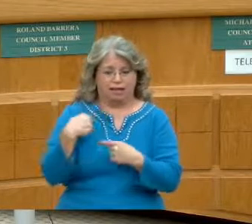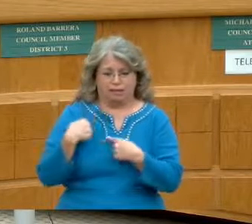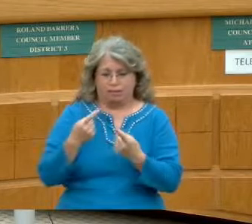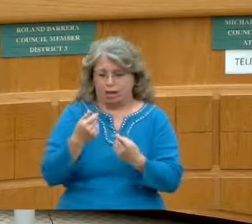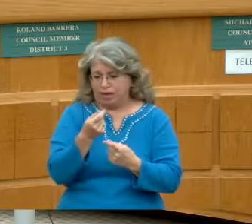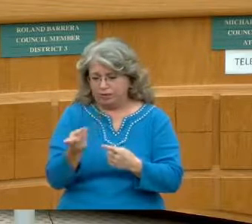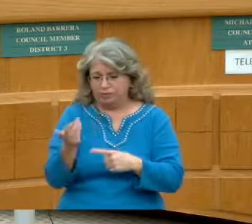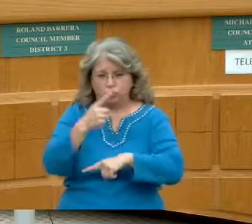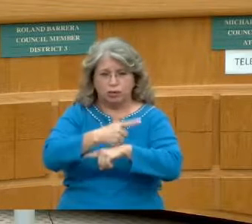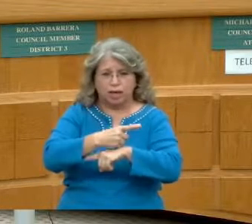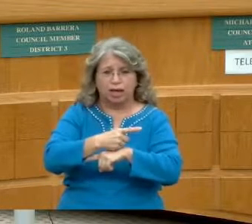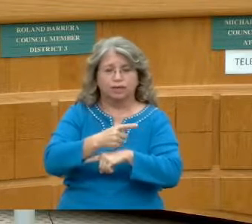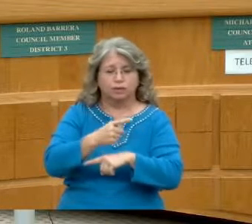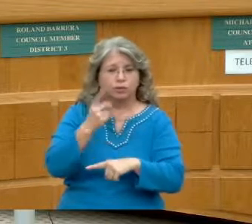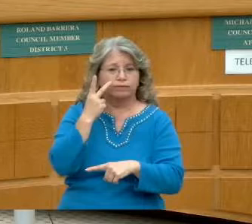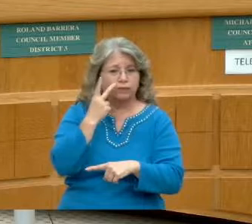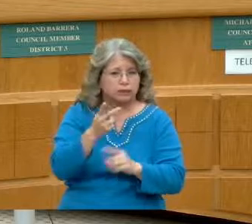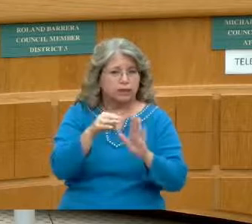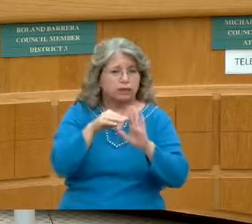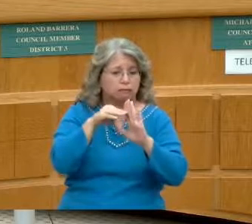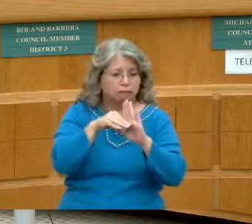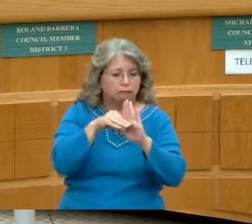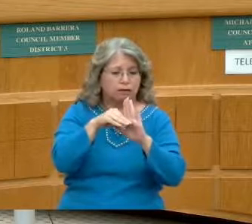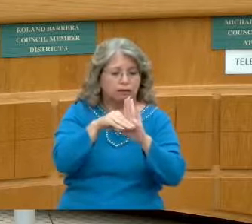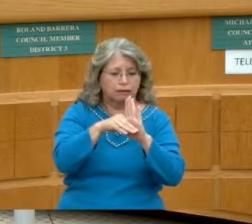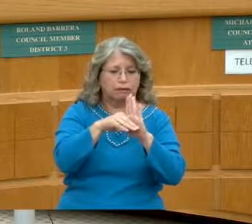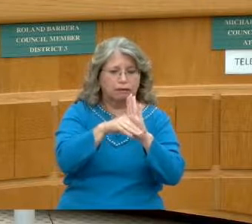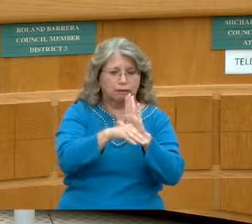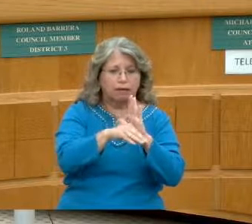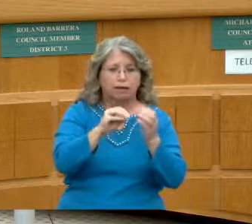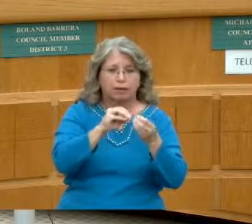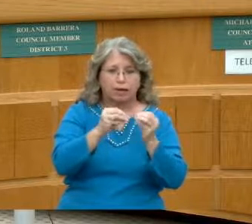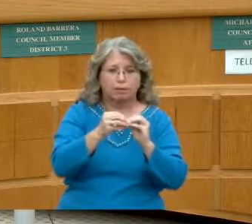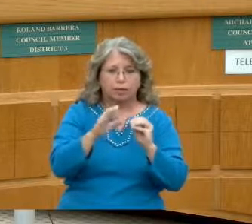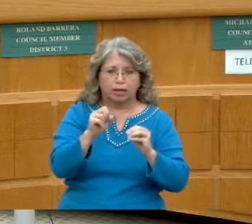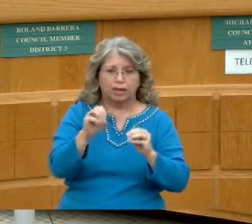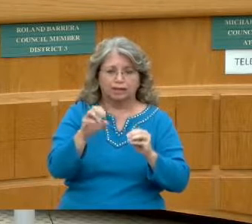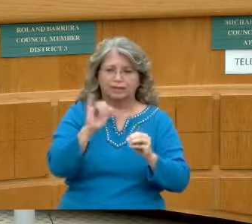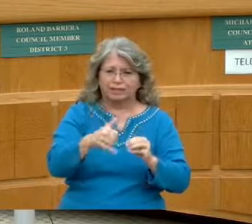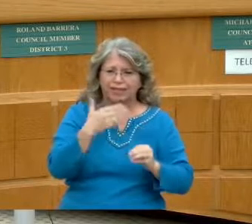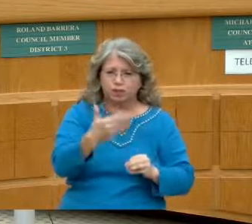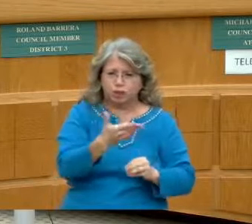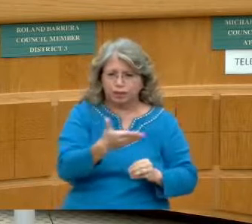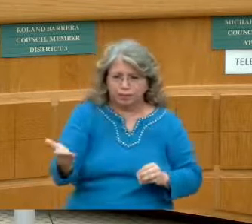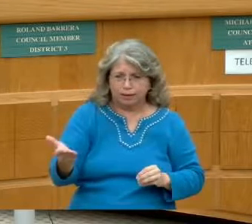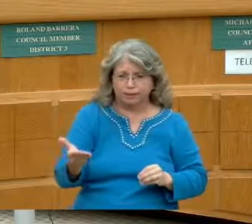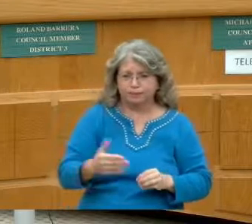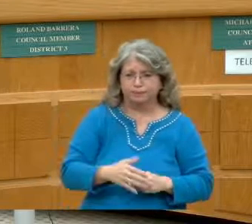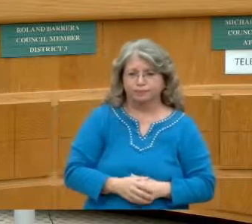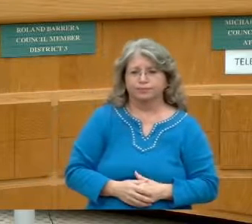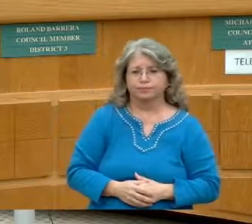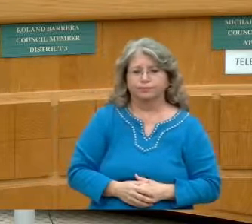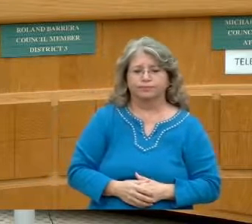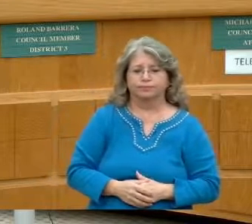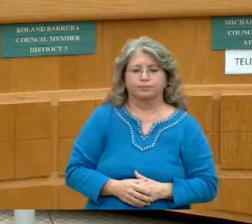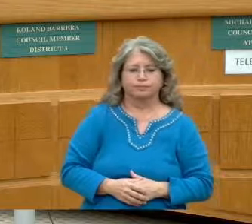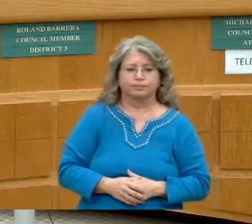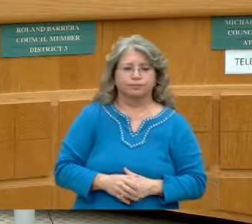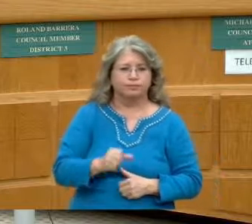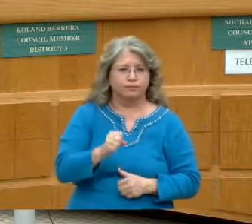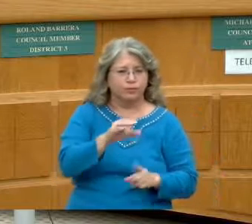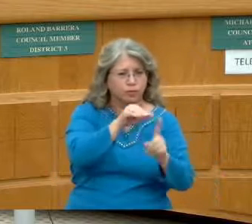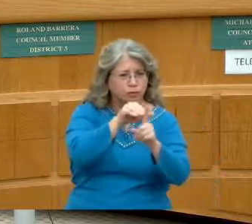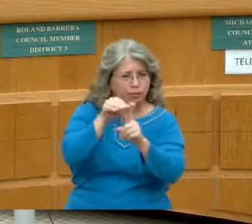definitely see a decline in our cases, and that's a good thing. So I want to remind you of